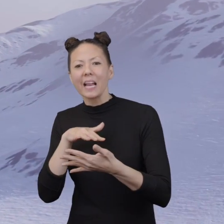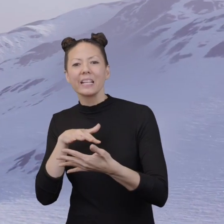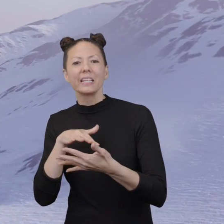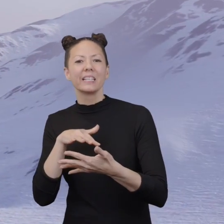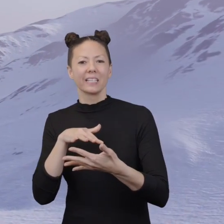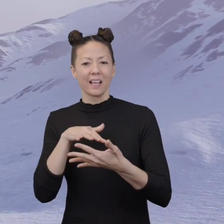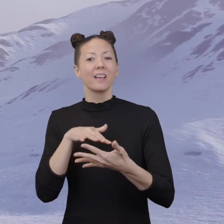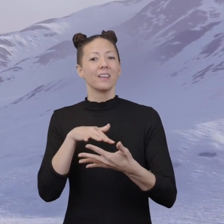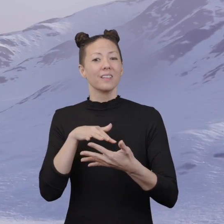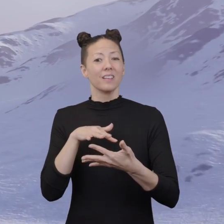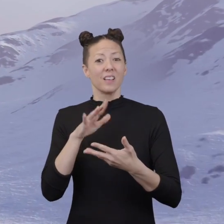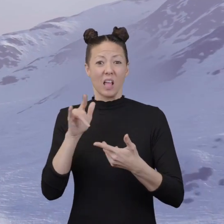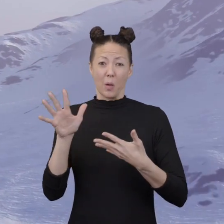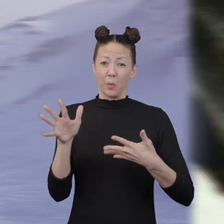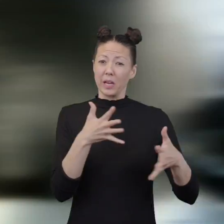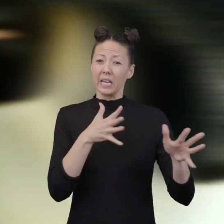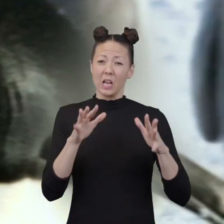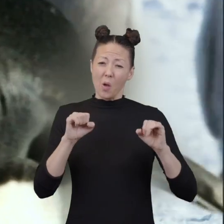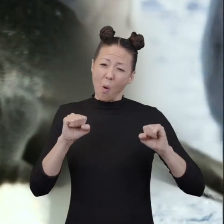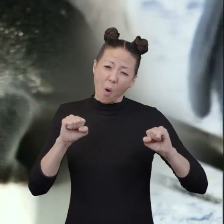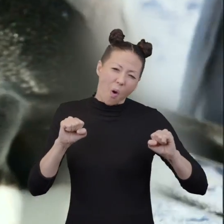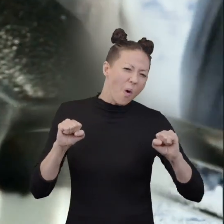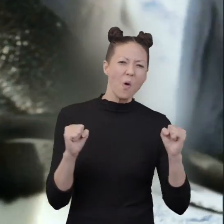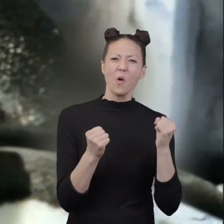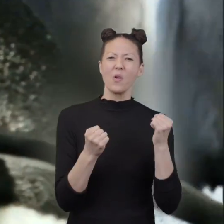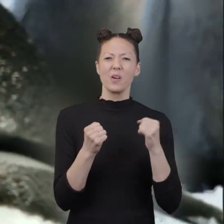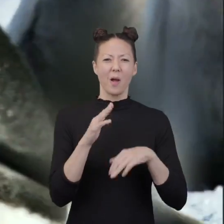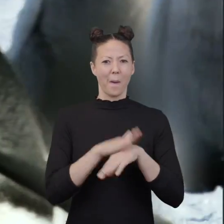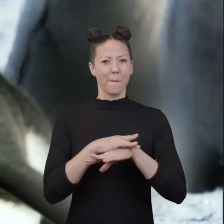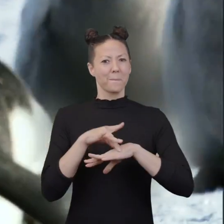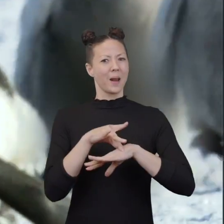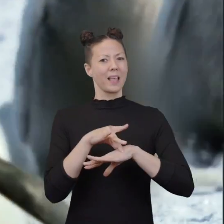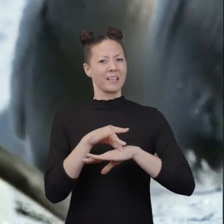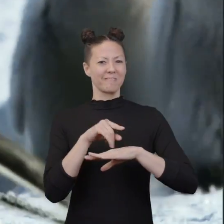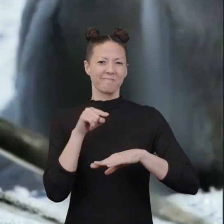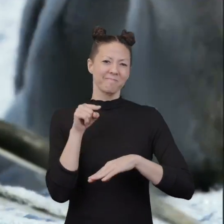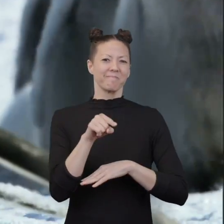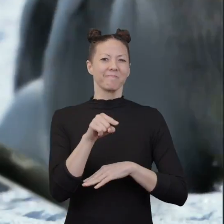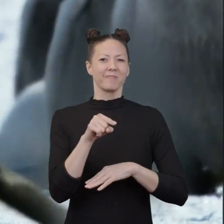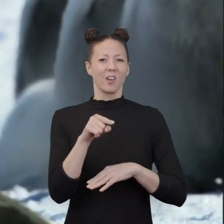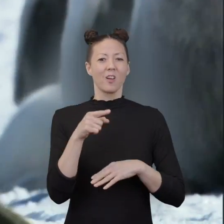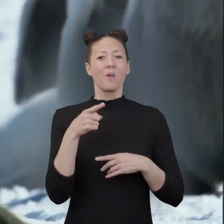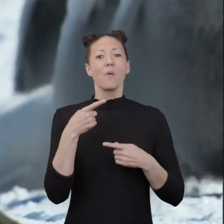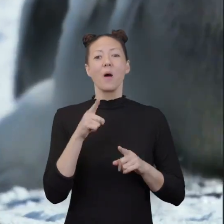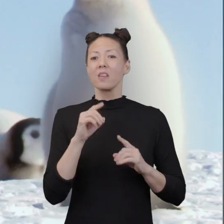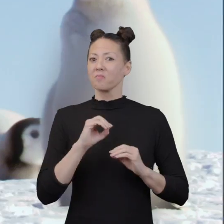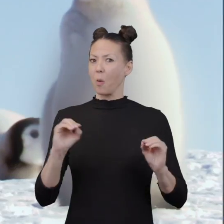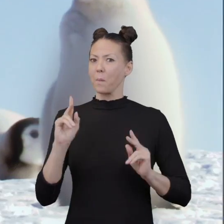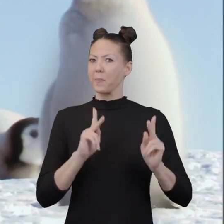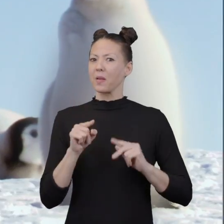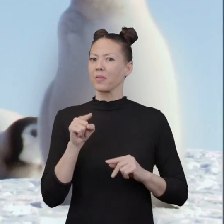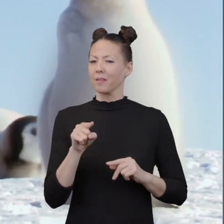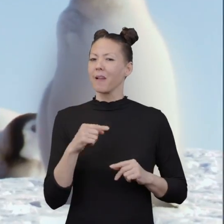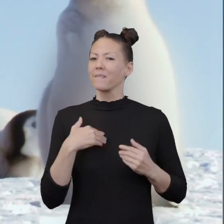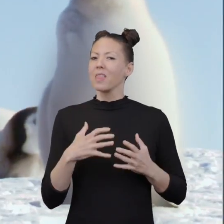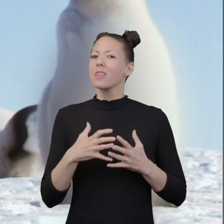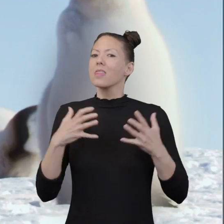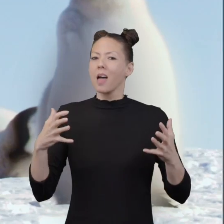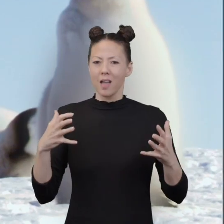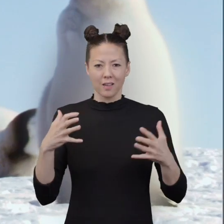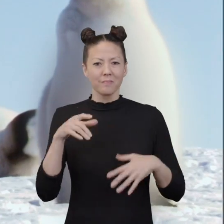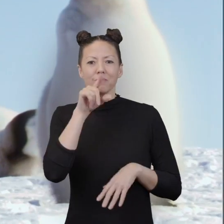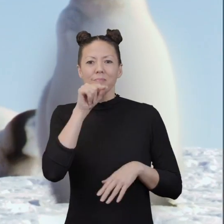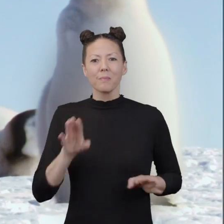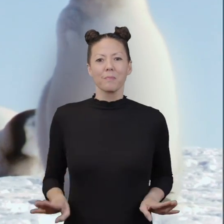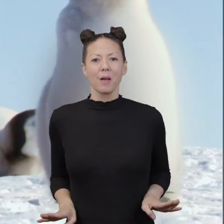windiest and coldest place on Earth. But while there are no people, there are a lot of penguins. By some estimates,